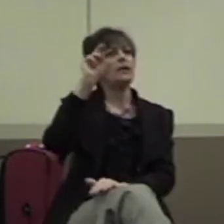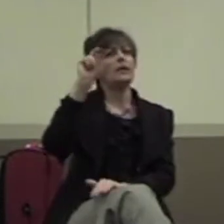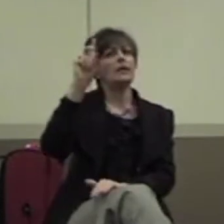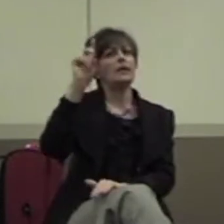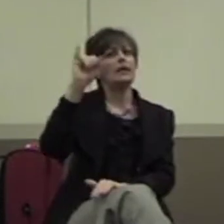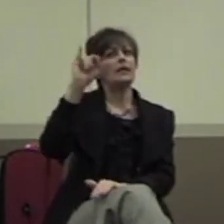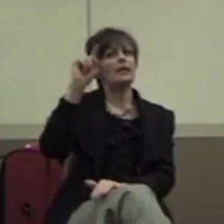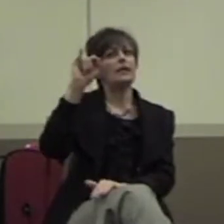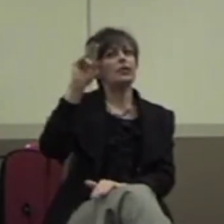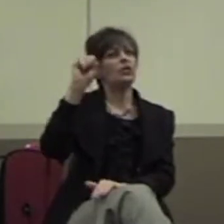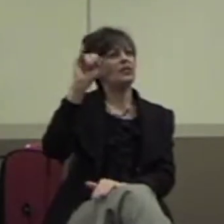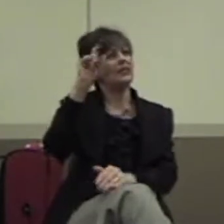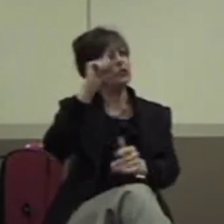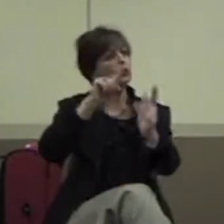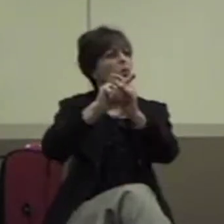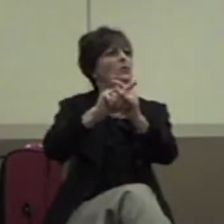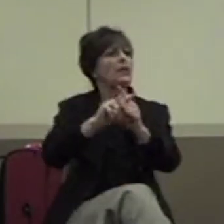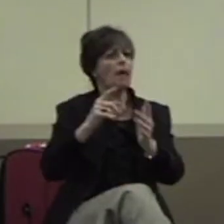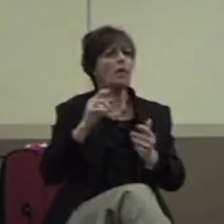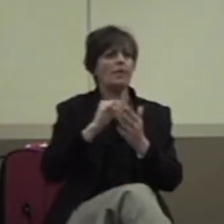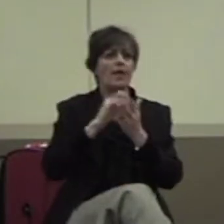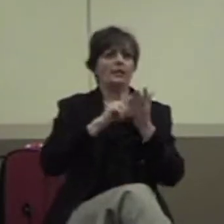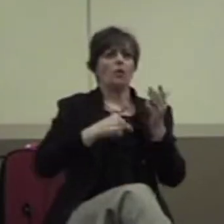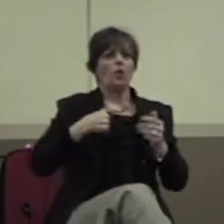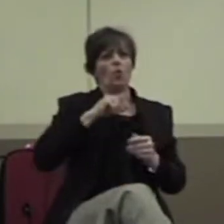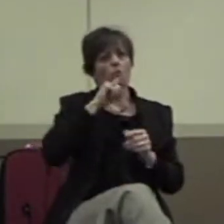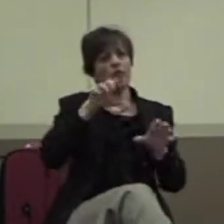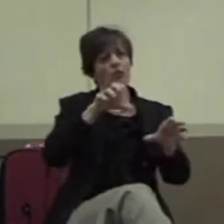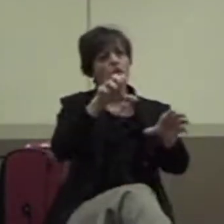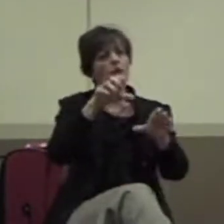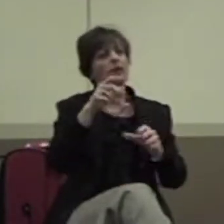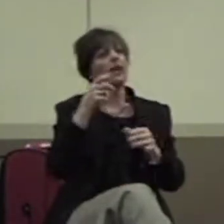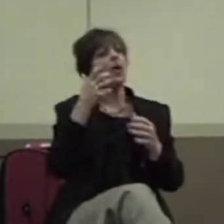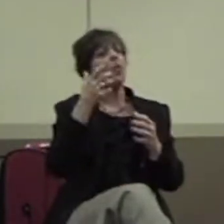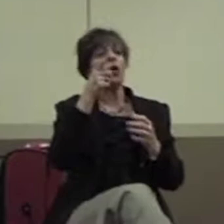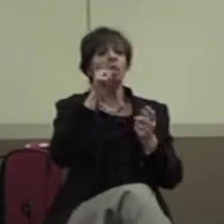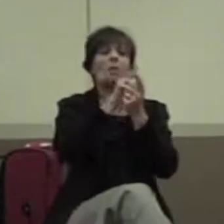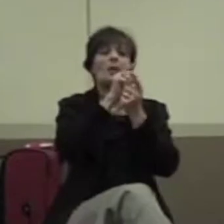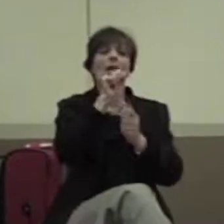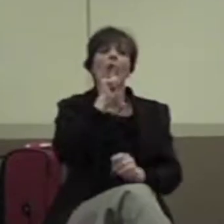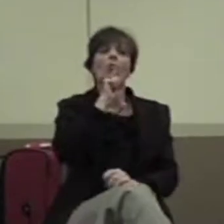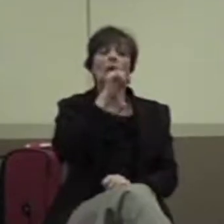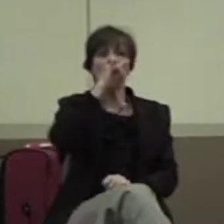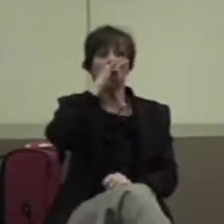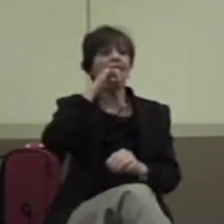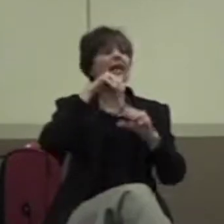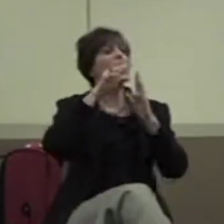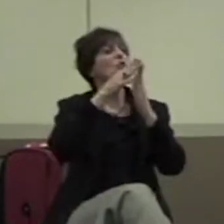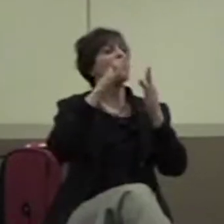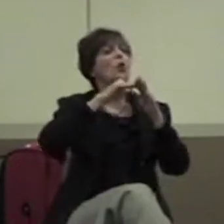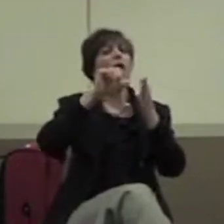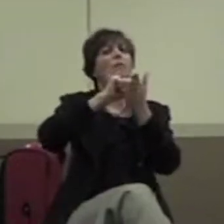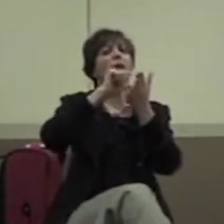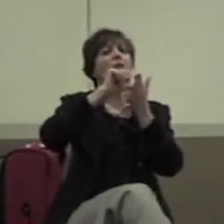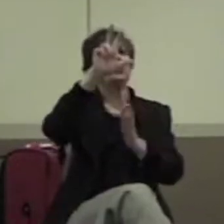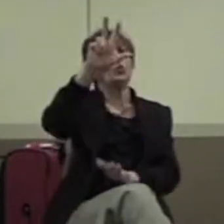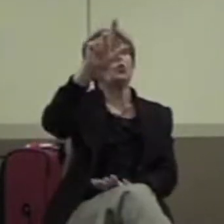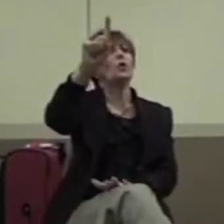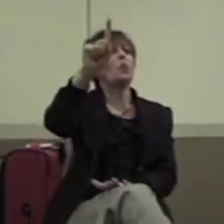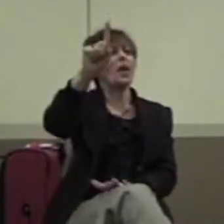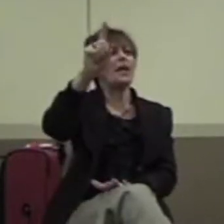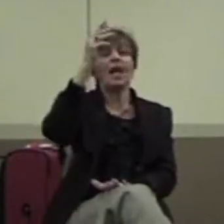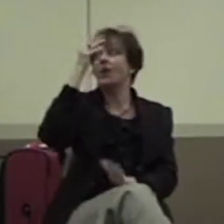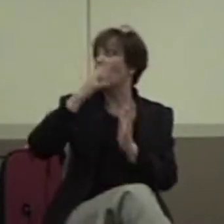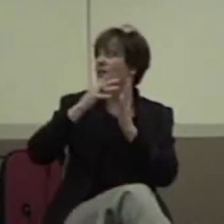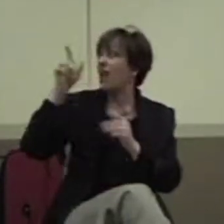is it showing up? And so that's what we're really doing. Now I want you to meet a real kid, and in your book on page 31, because I know this